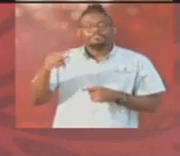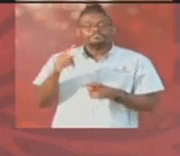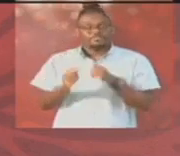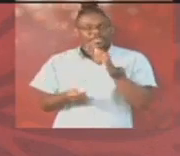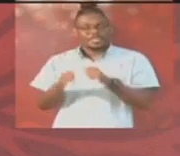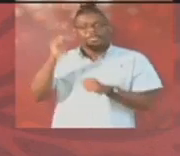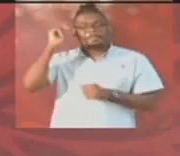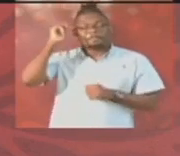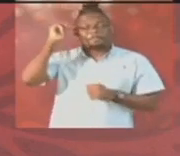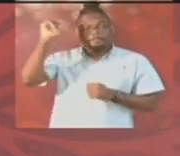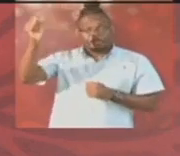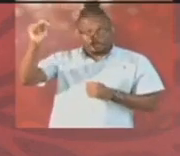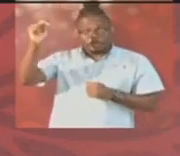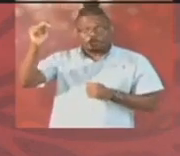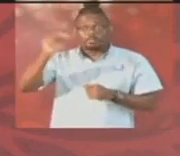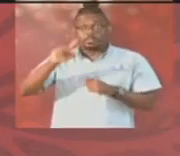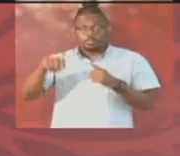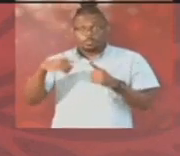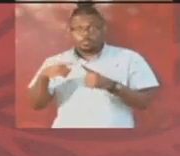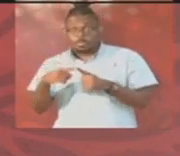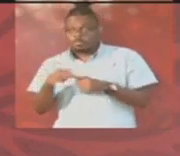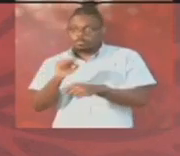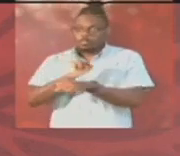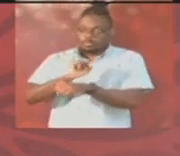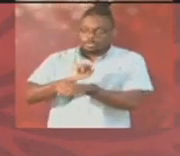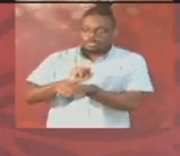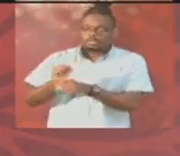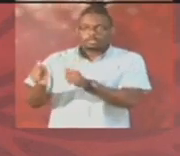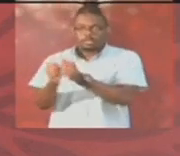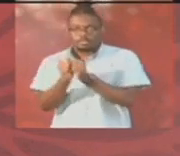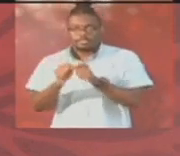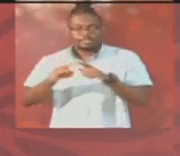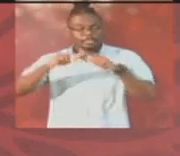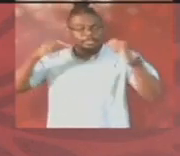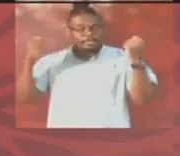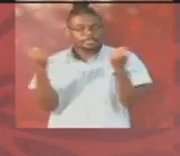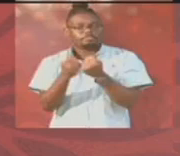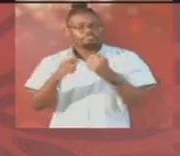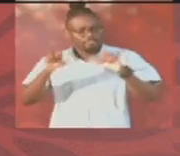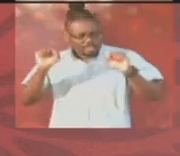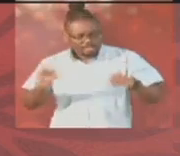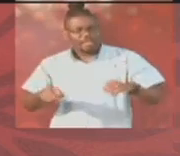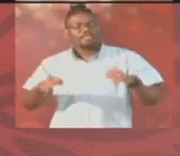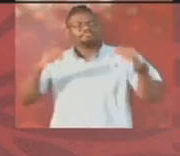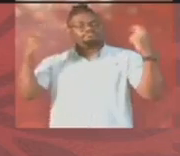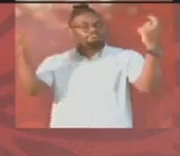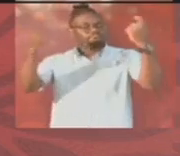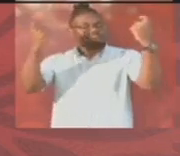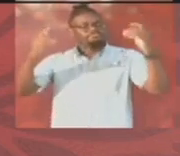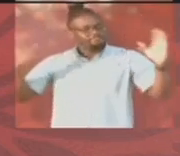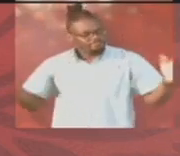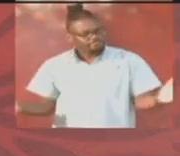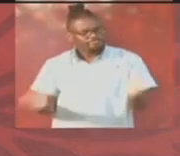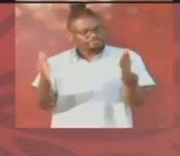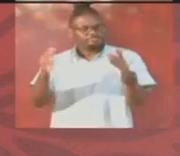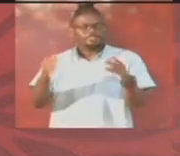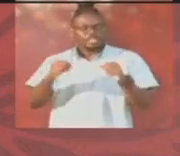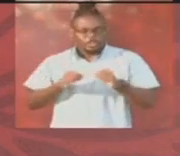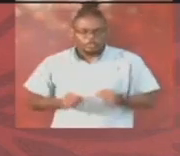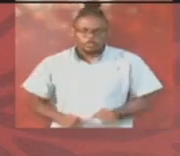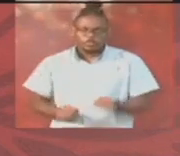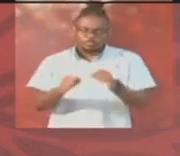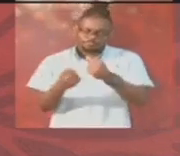can achieve anything once there's teamwork. So I just want to urge each and every one of us to continue to support Team Trinidad and